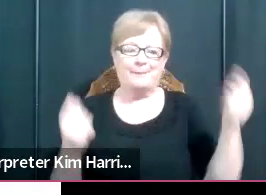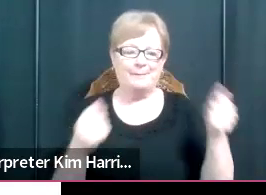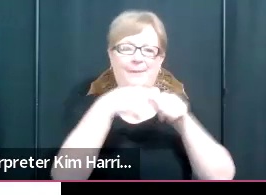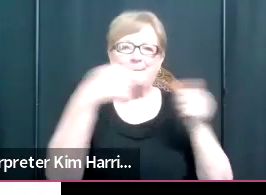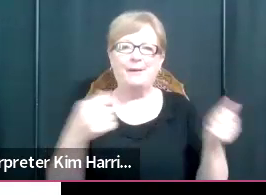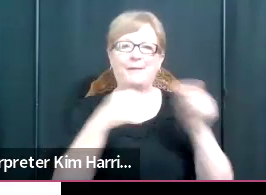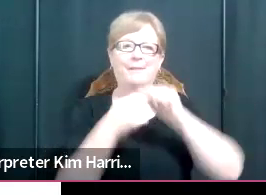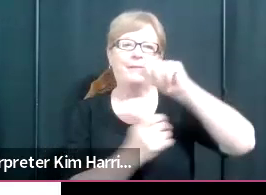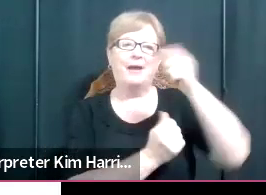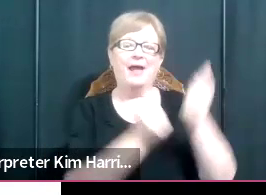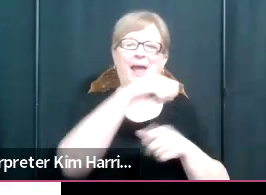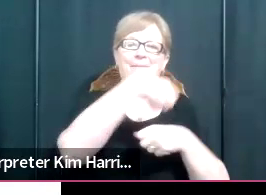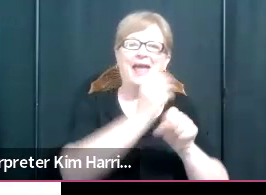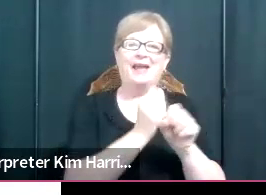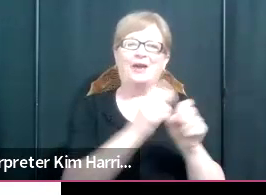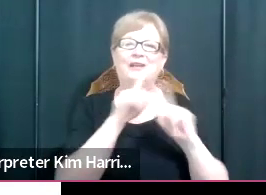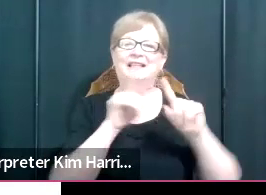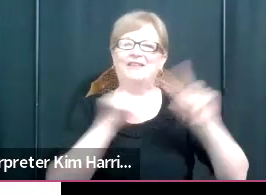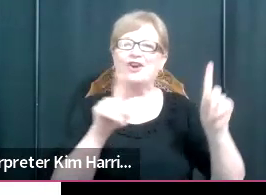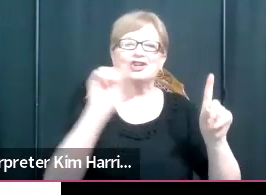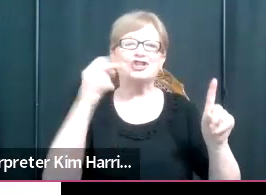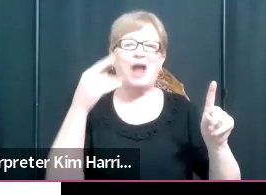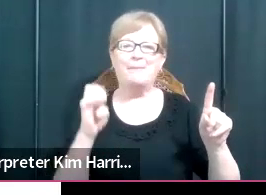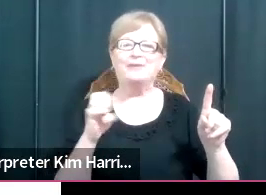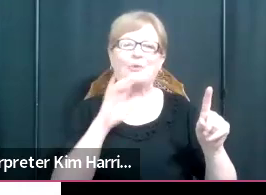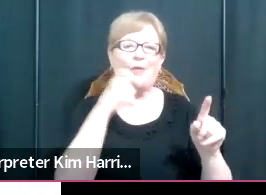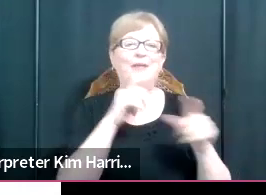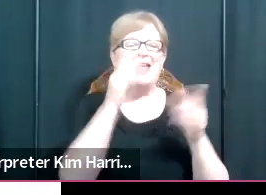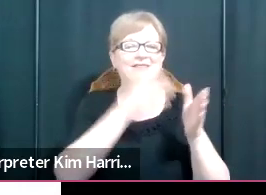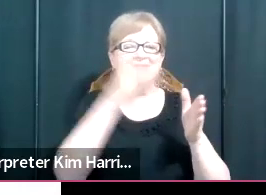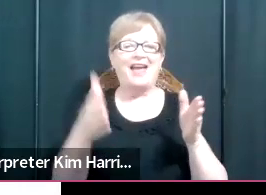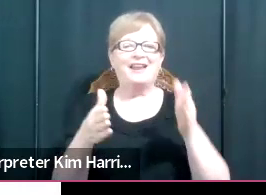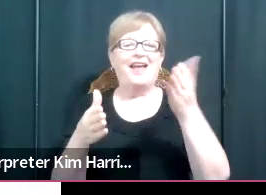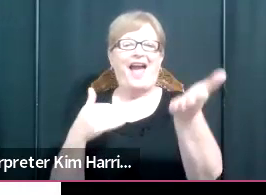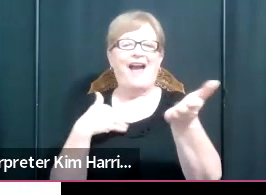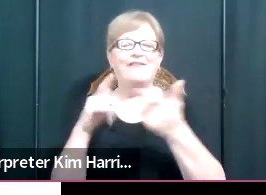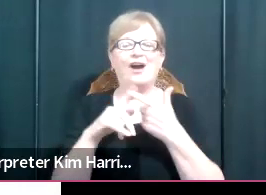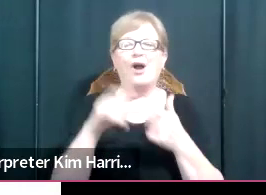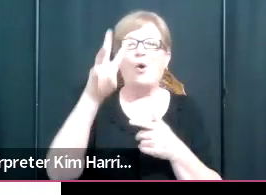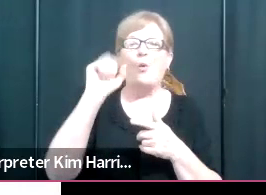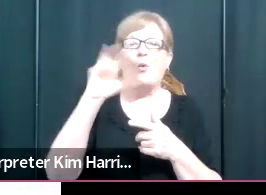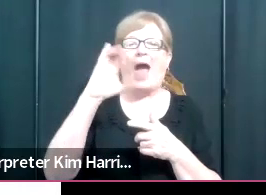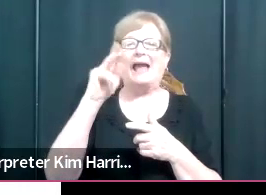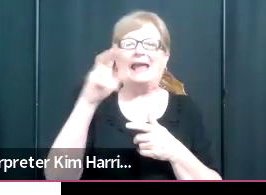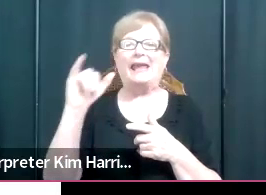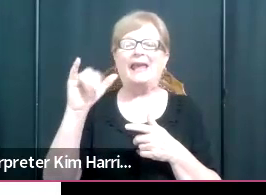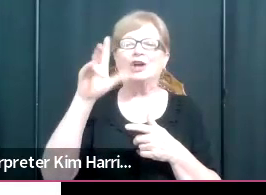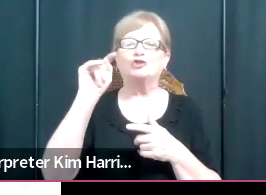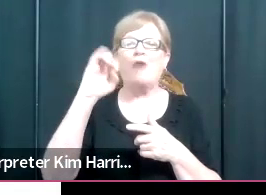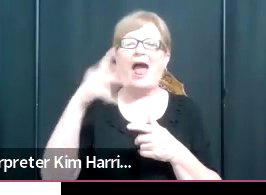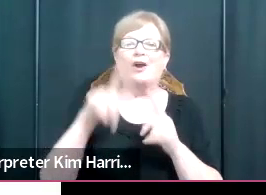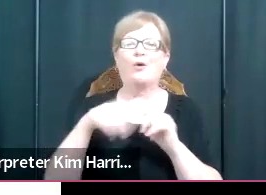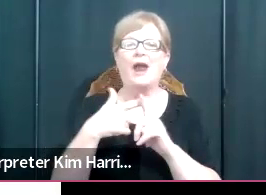like a spiral, which can be super satisfying. To the right of that, we have wacky tracks, or some people call them a clicky